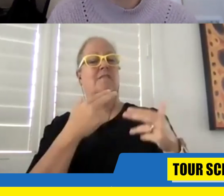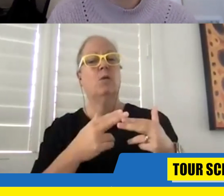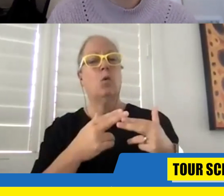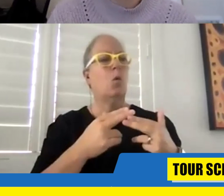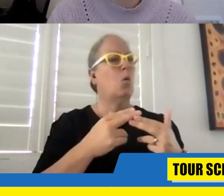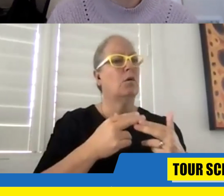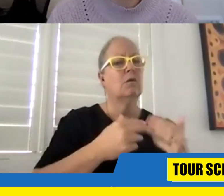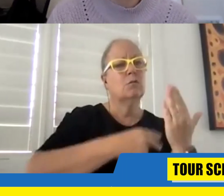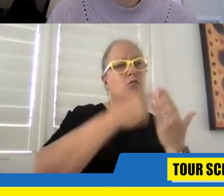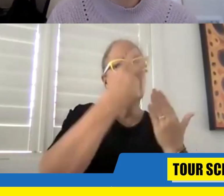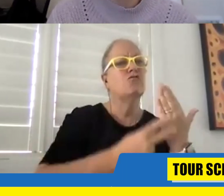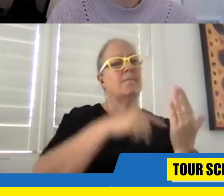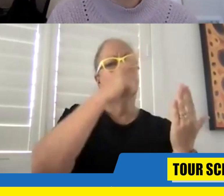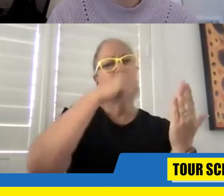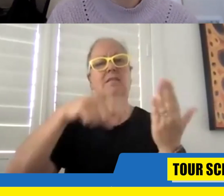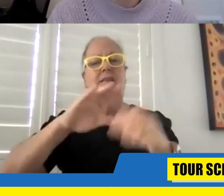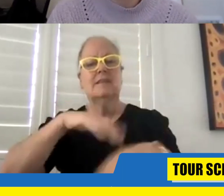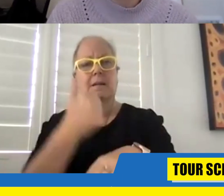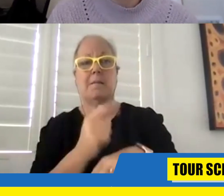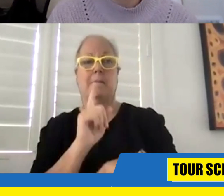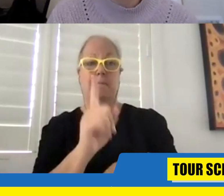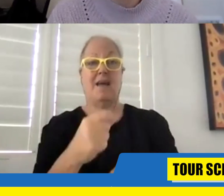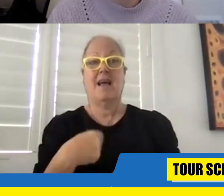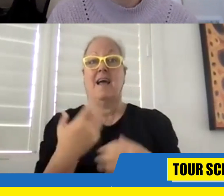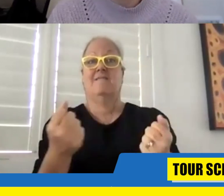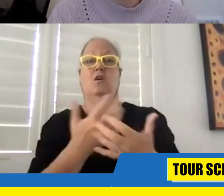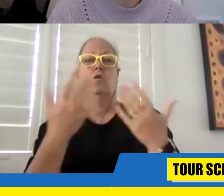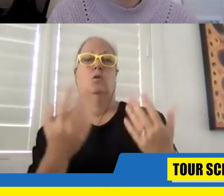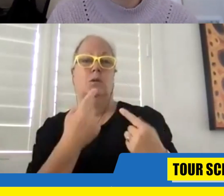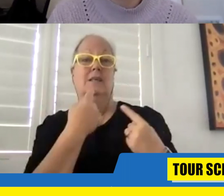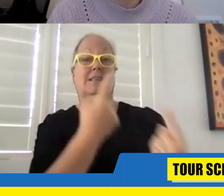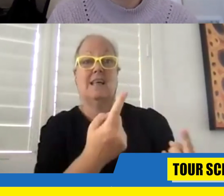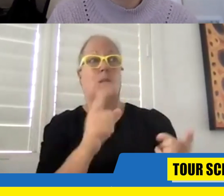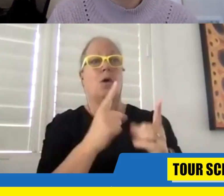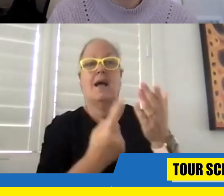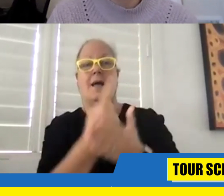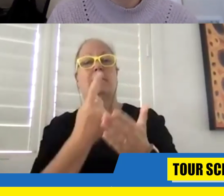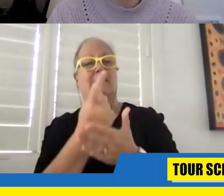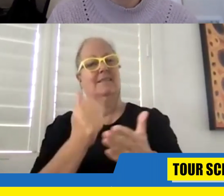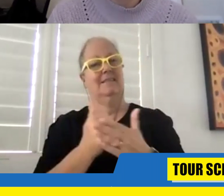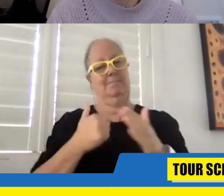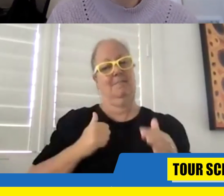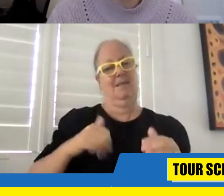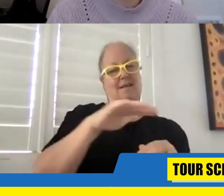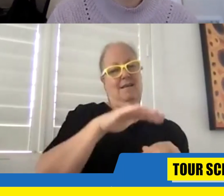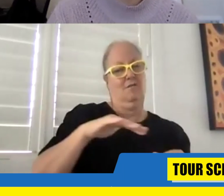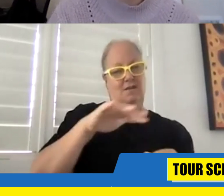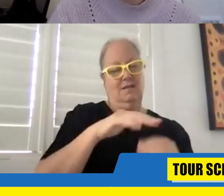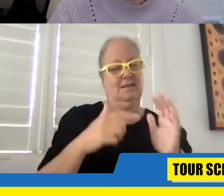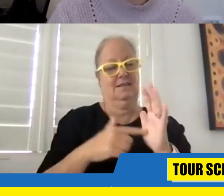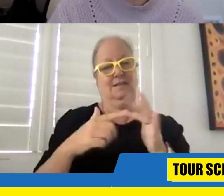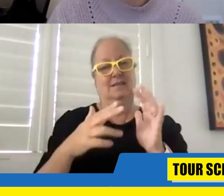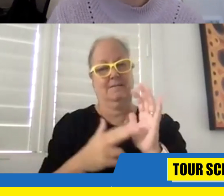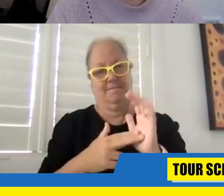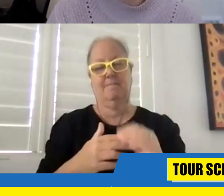quite influential in how we go about programming Mira. So I would prefer to talk in my tag role. Yeah, sure. So